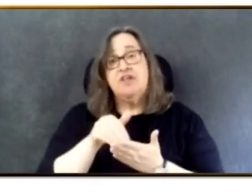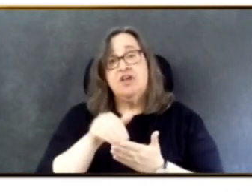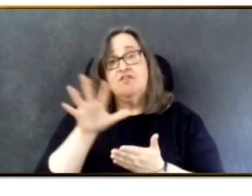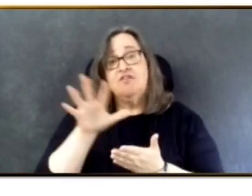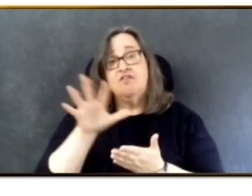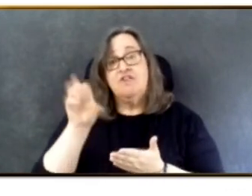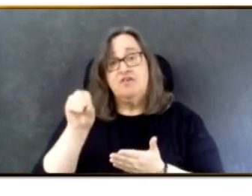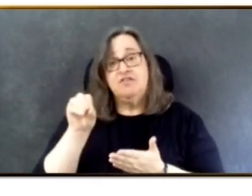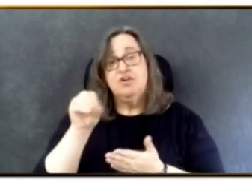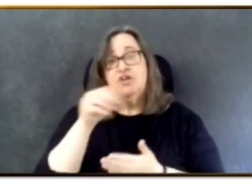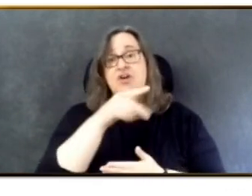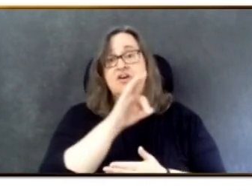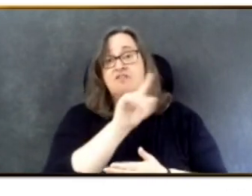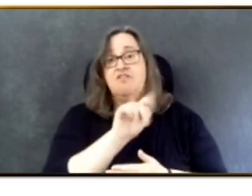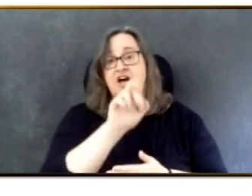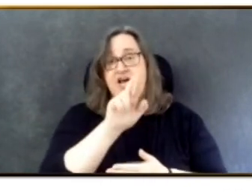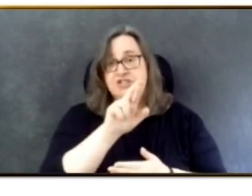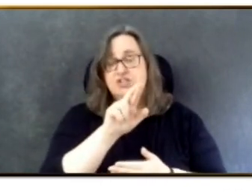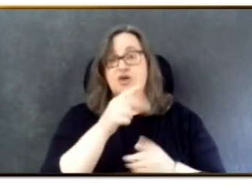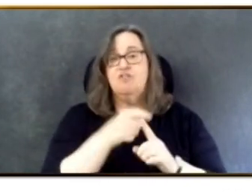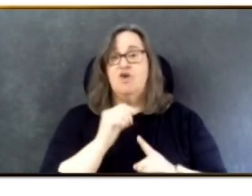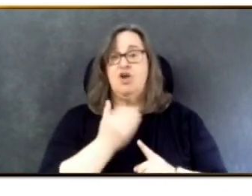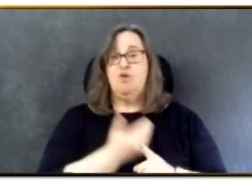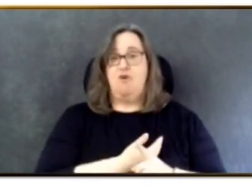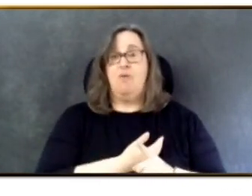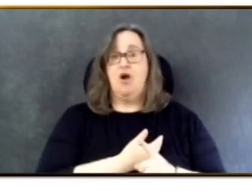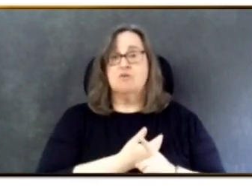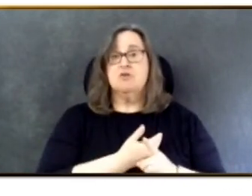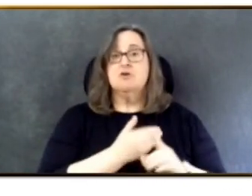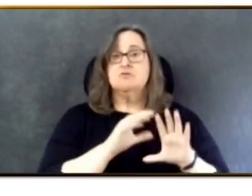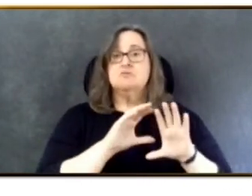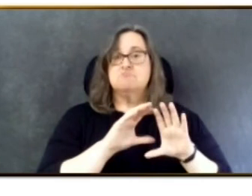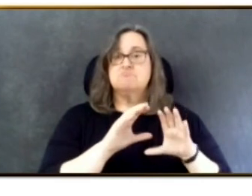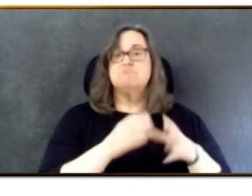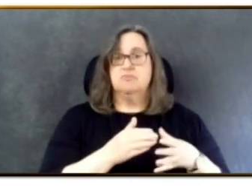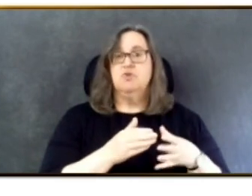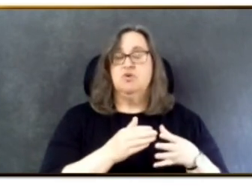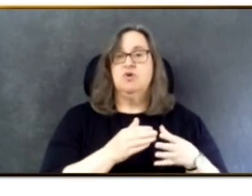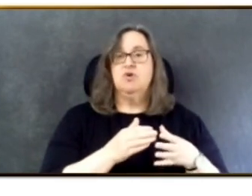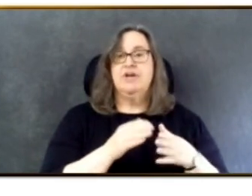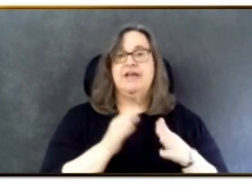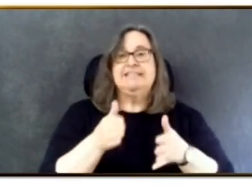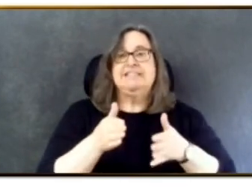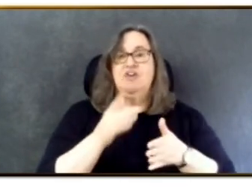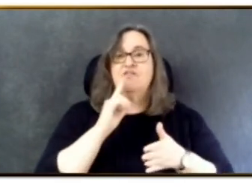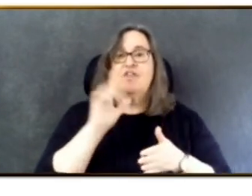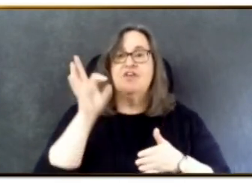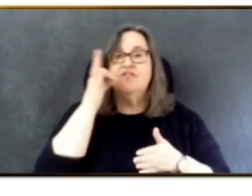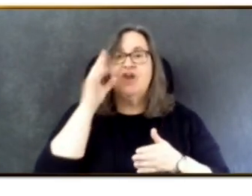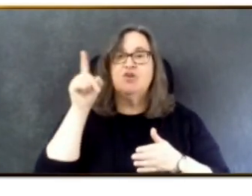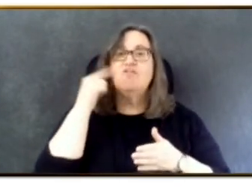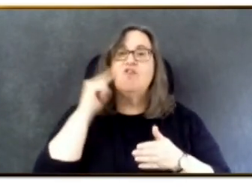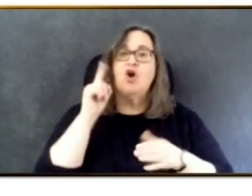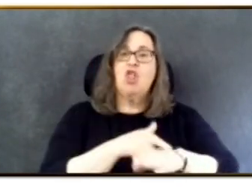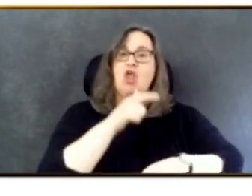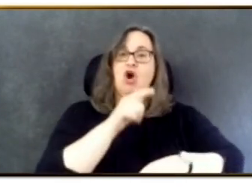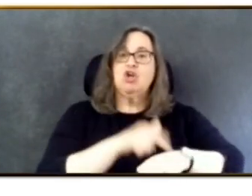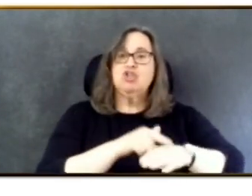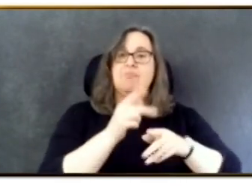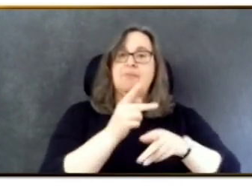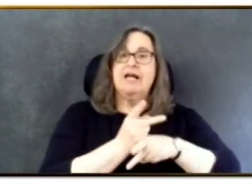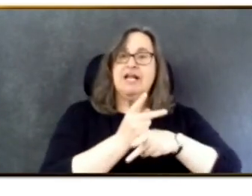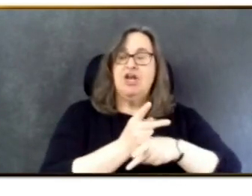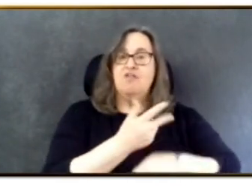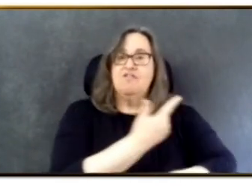37,050 Pfizer doses from our allocation set aside for the federal government's long-term care vaccination